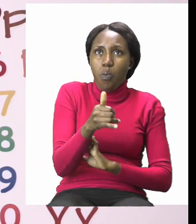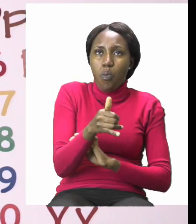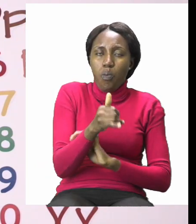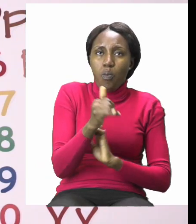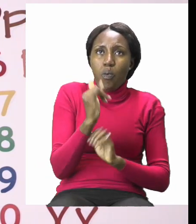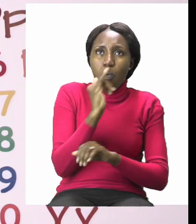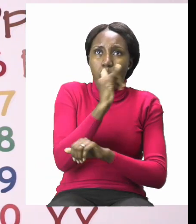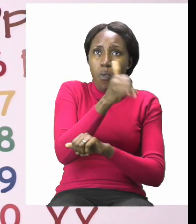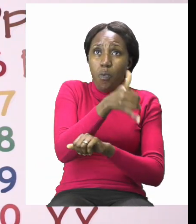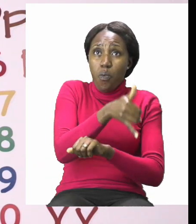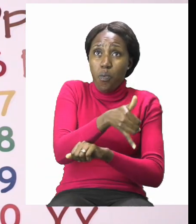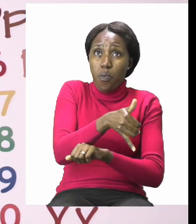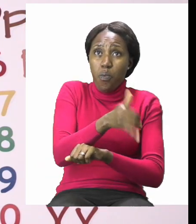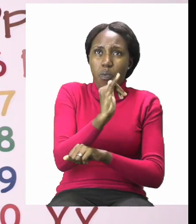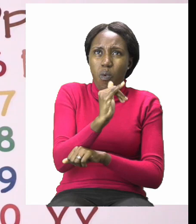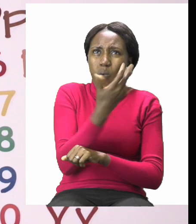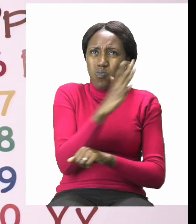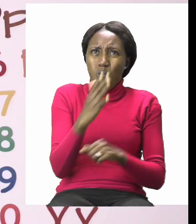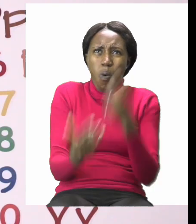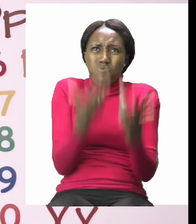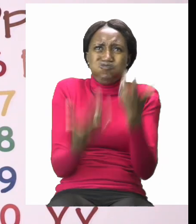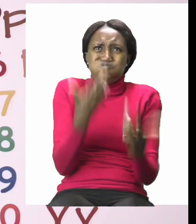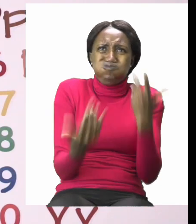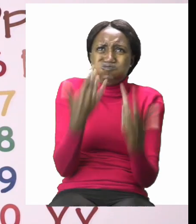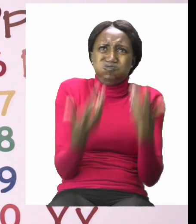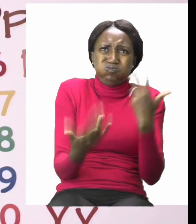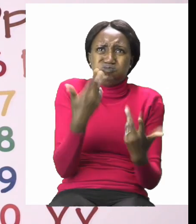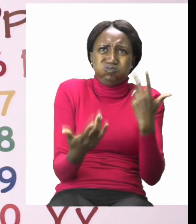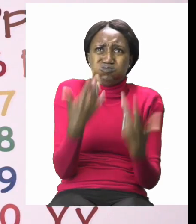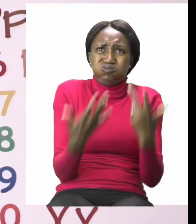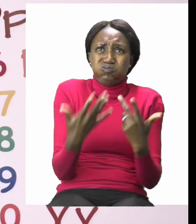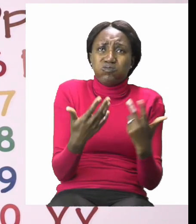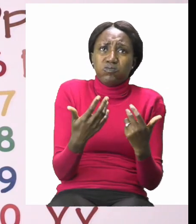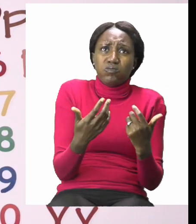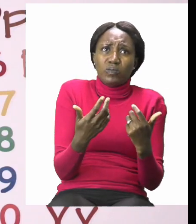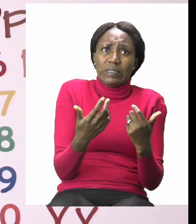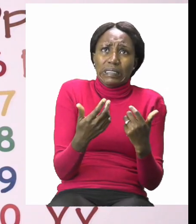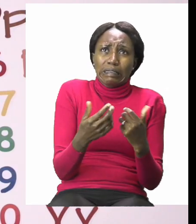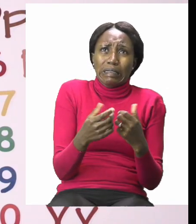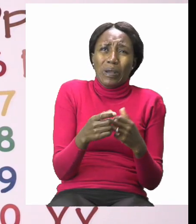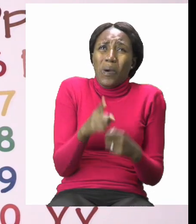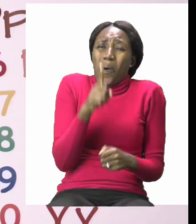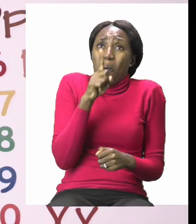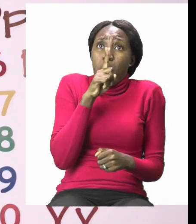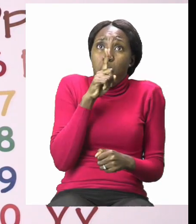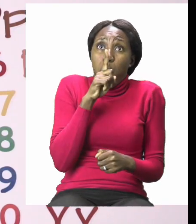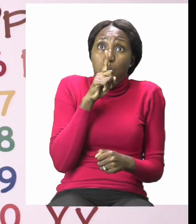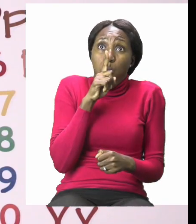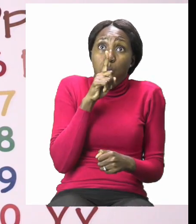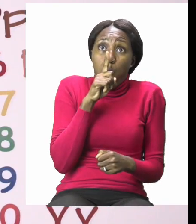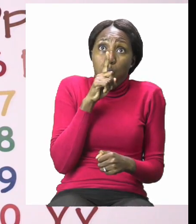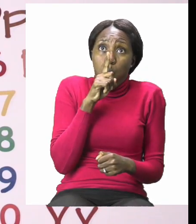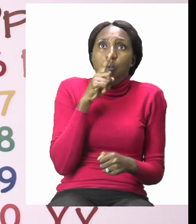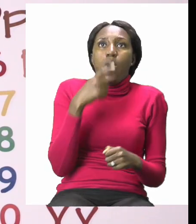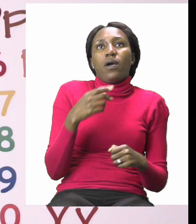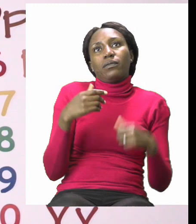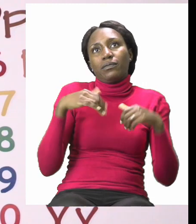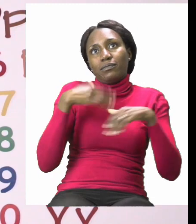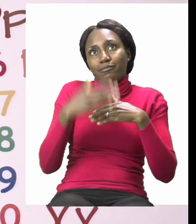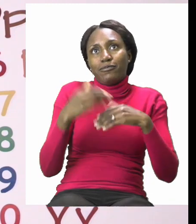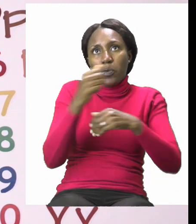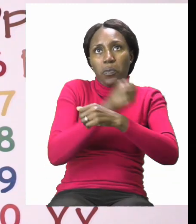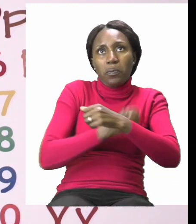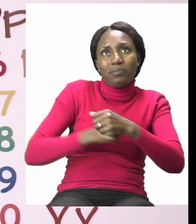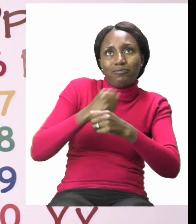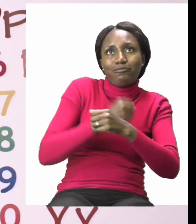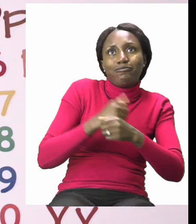boils water. And when the water is very, very hot, we use it for cooking, cleaning,